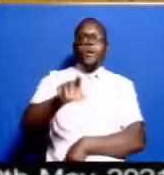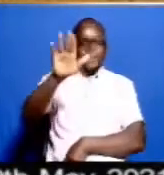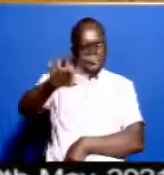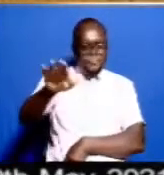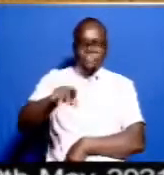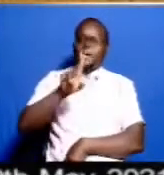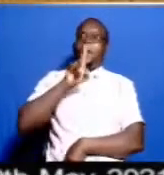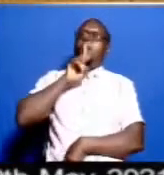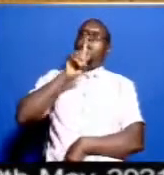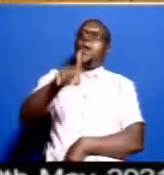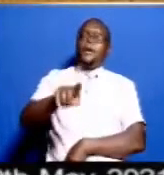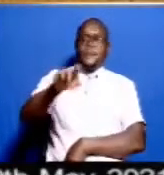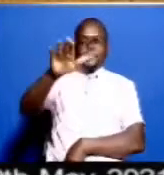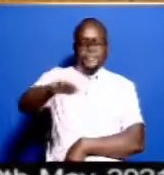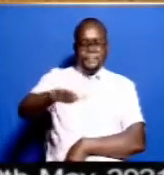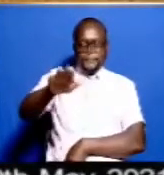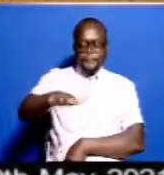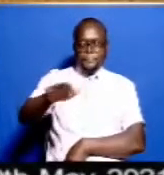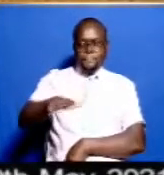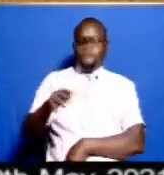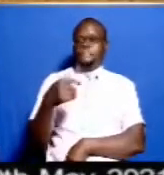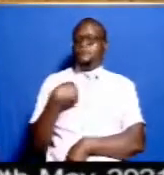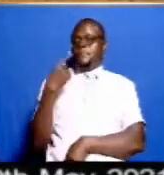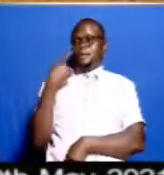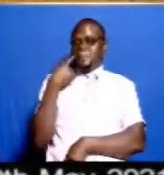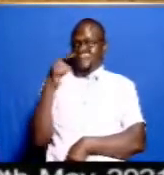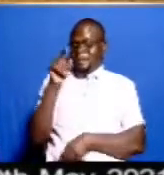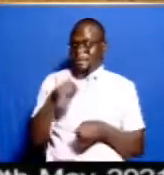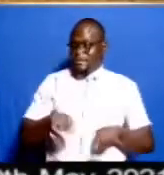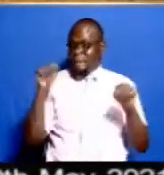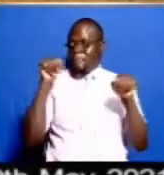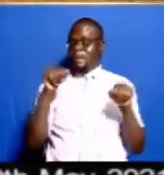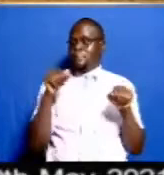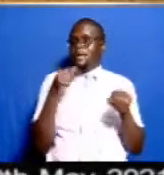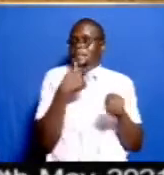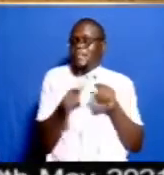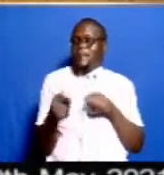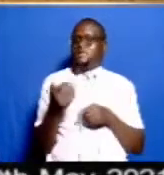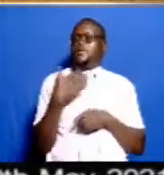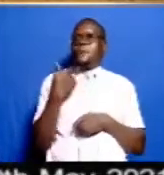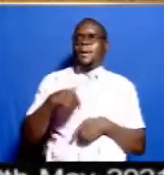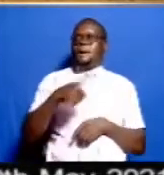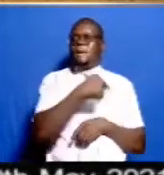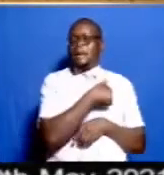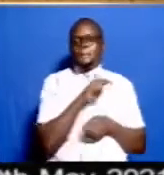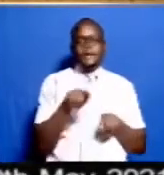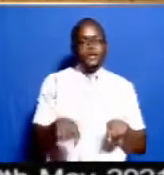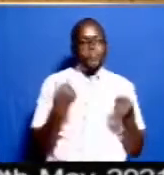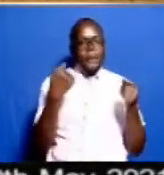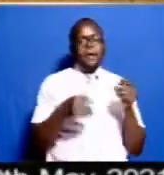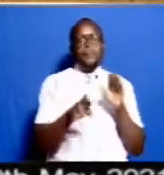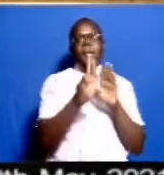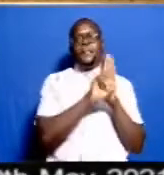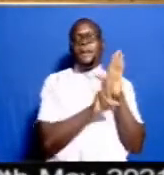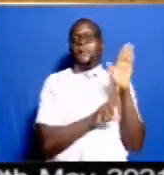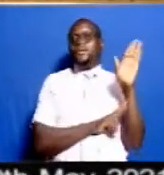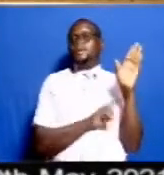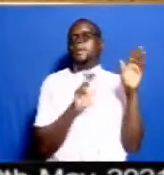Order. And you consider yourself chairman emeritus, and you want us to flout the standing